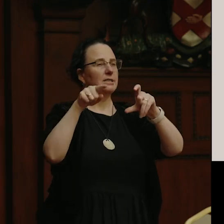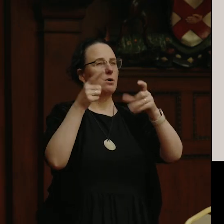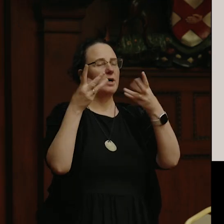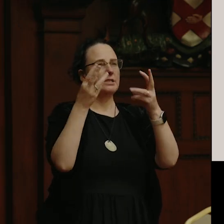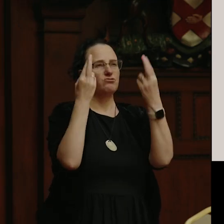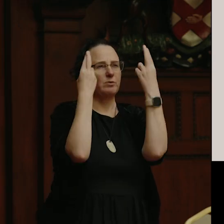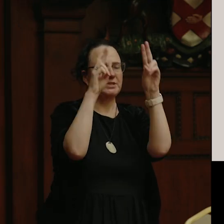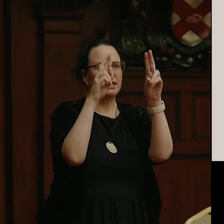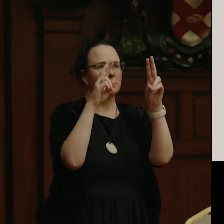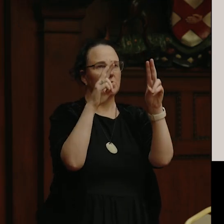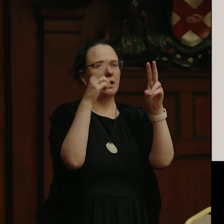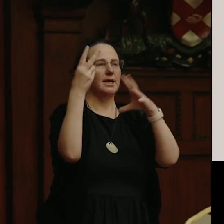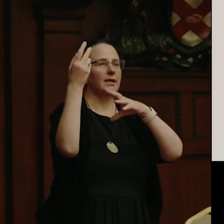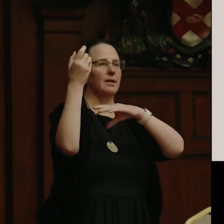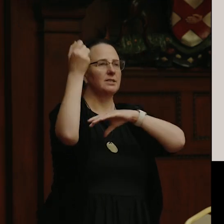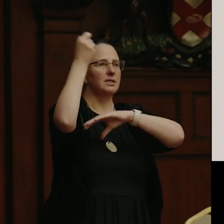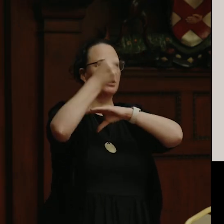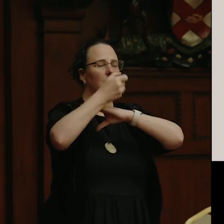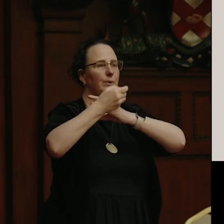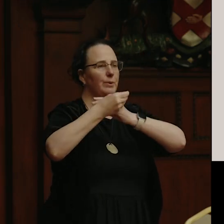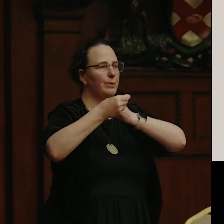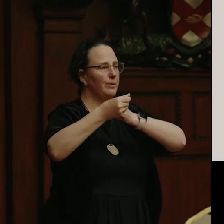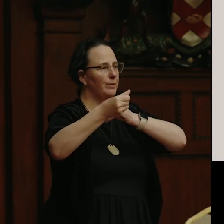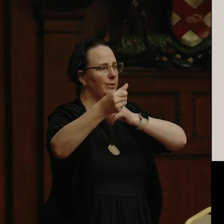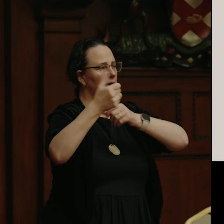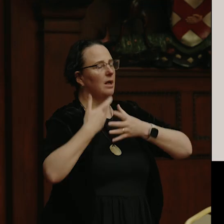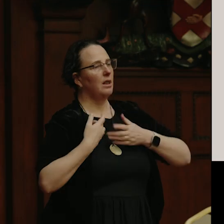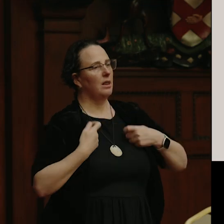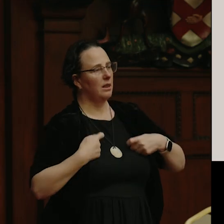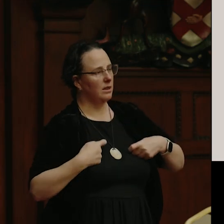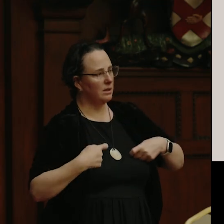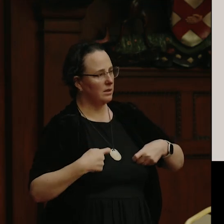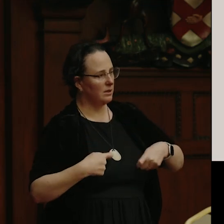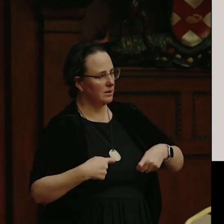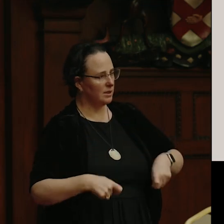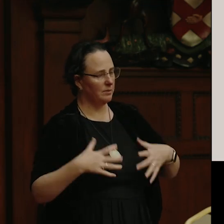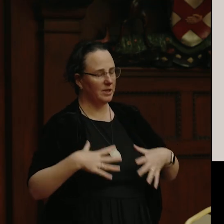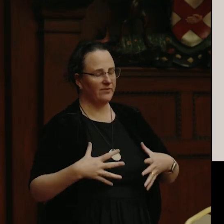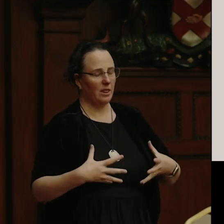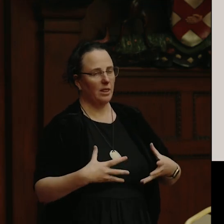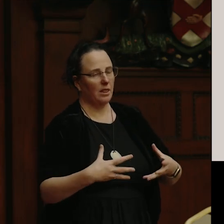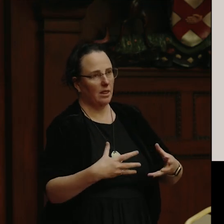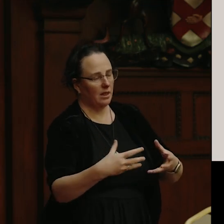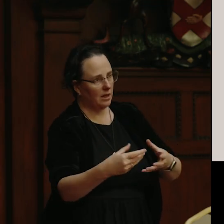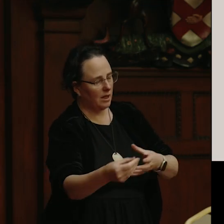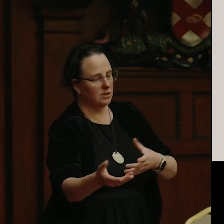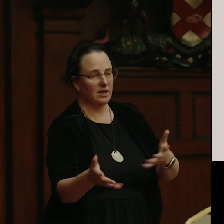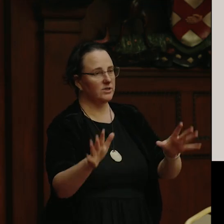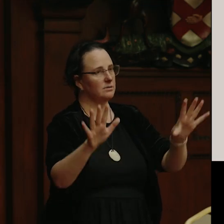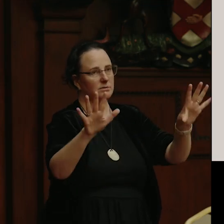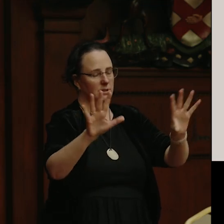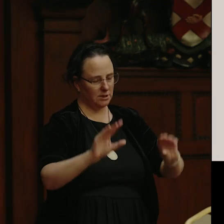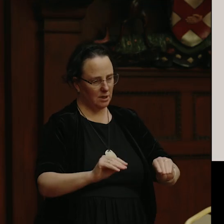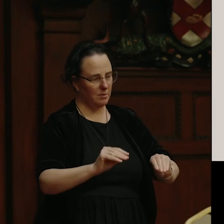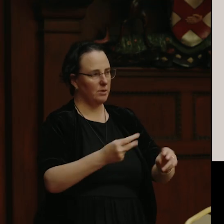out, and how it's something that you just can't stop. It just happens to the body, and all you can do is just stop and rest.